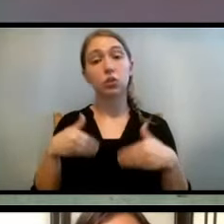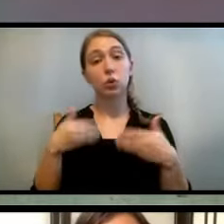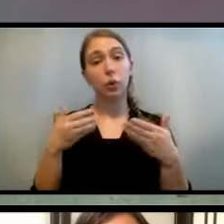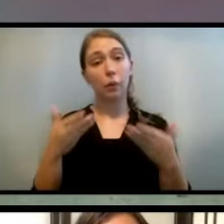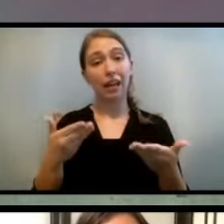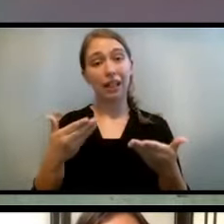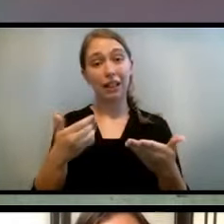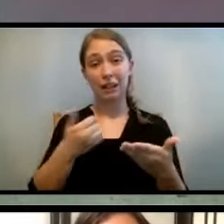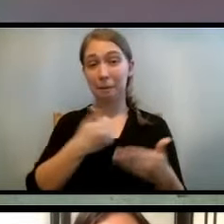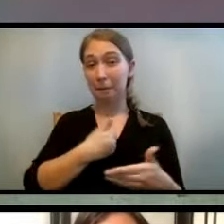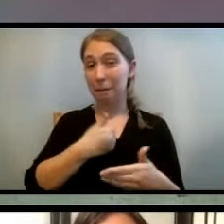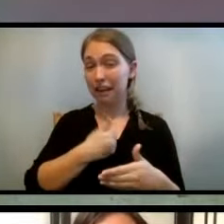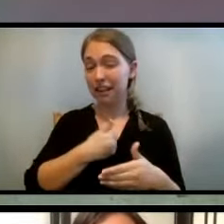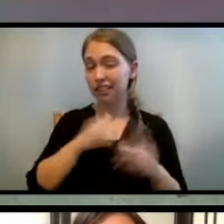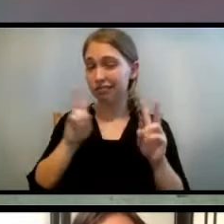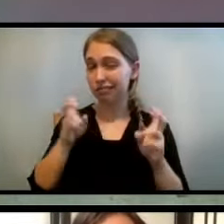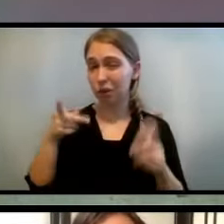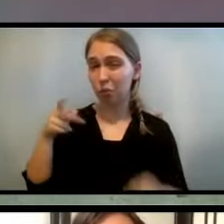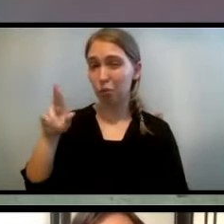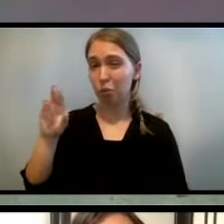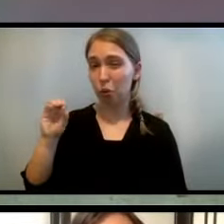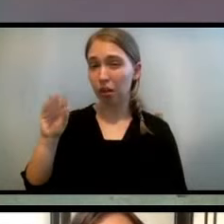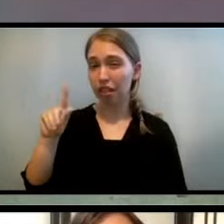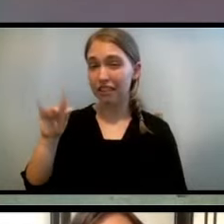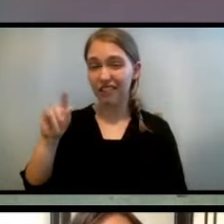prolific by any means, no.